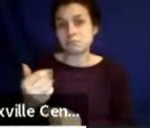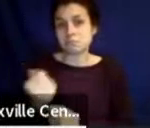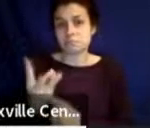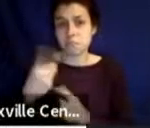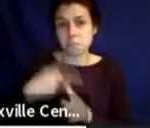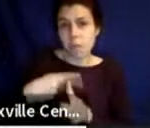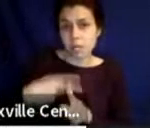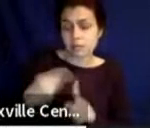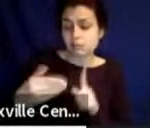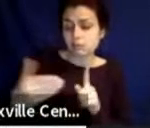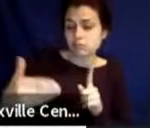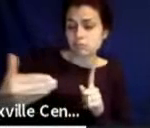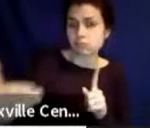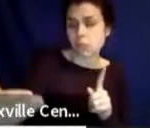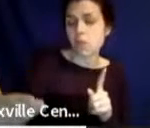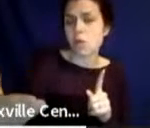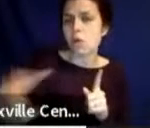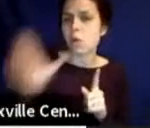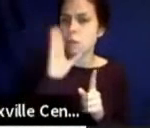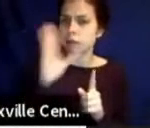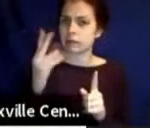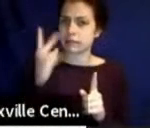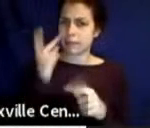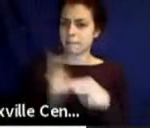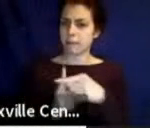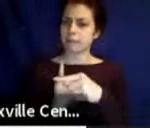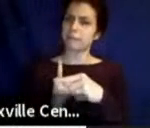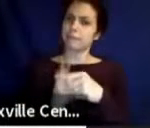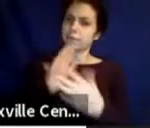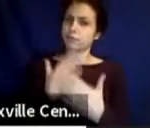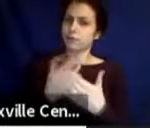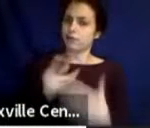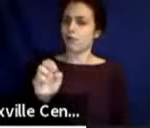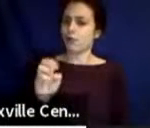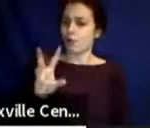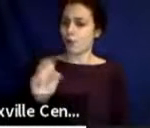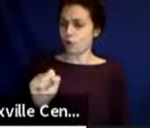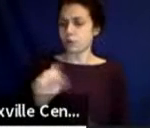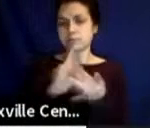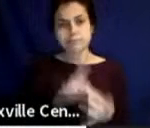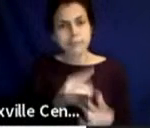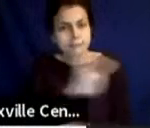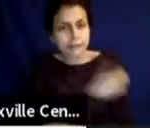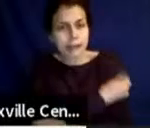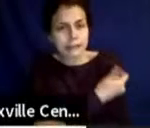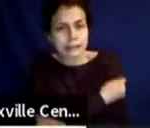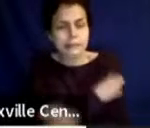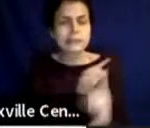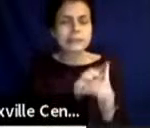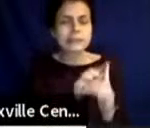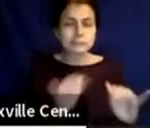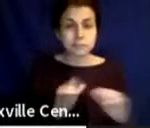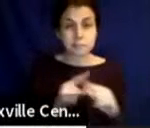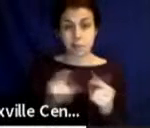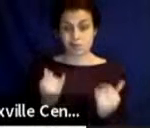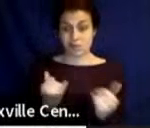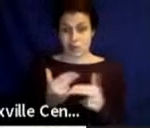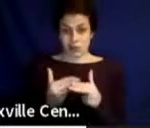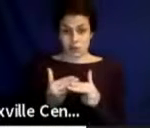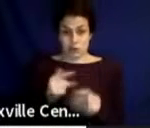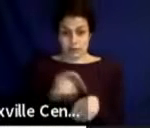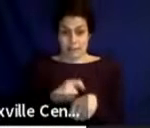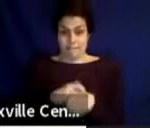see some good news with all the great vaccine news that's coming. But in the near term, there's nothing to